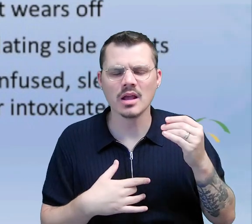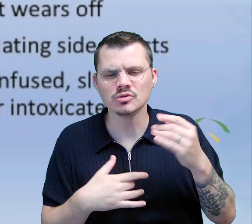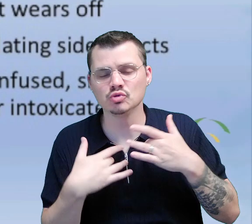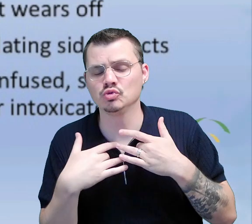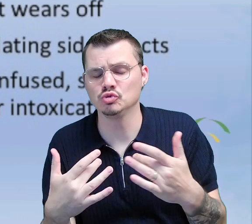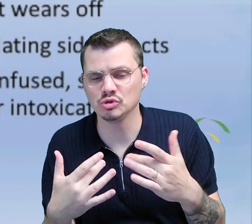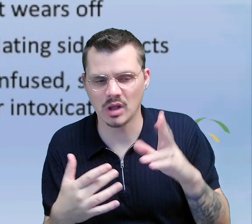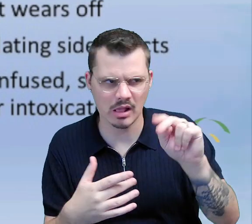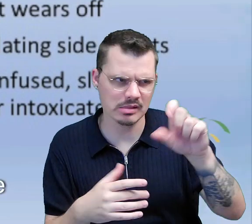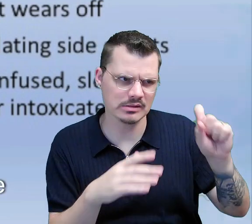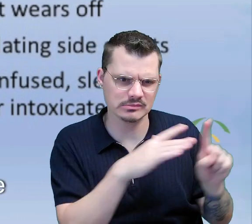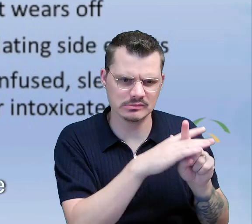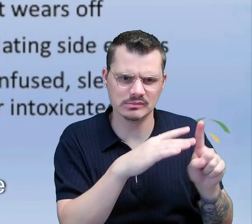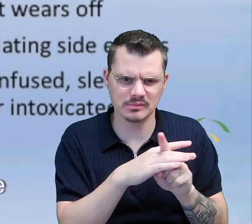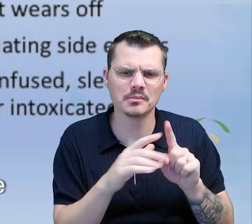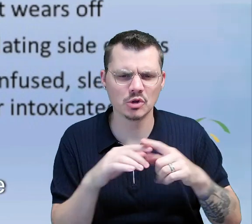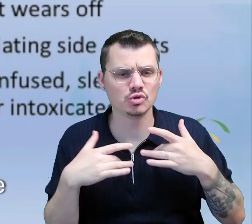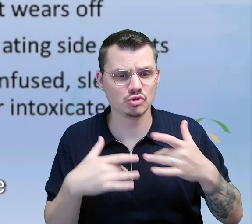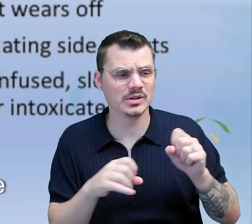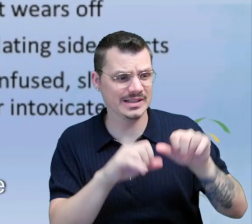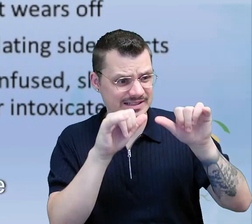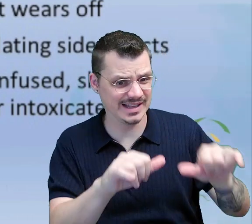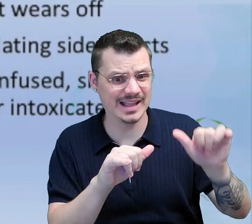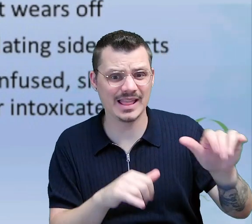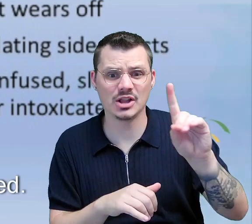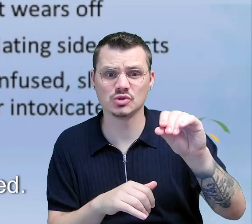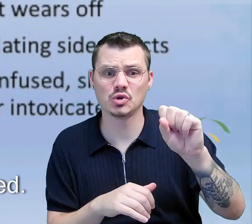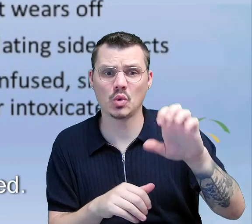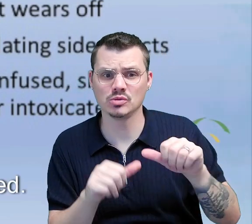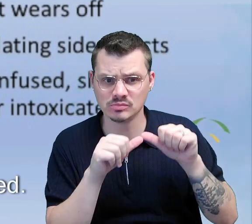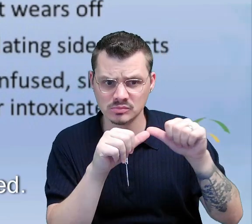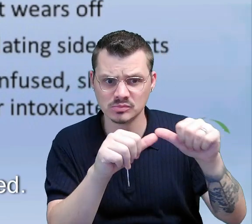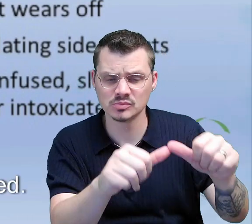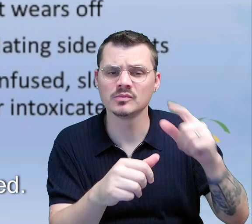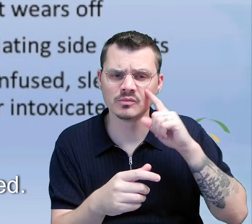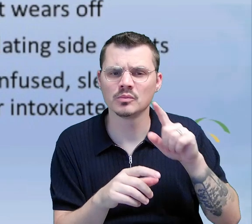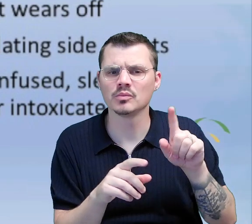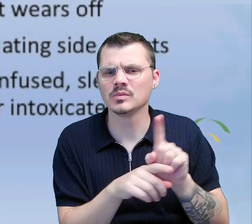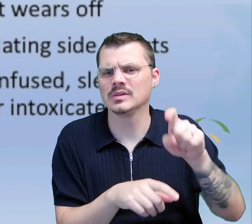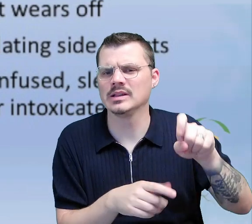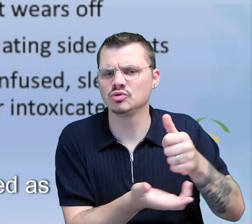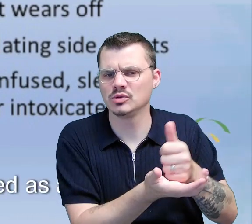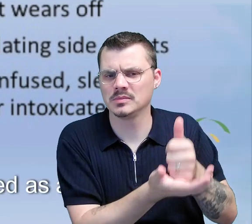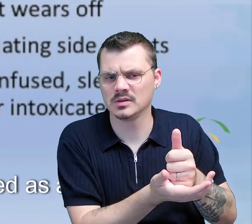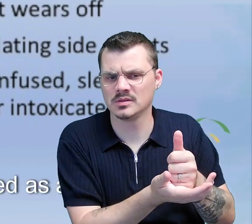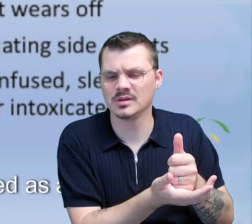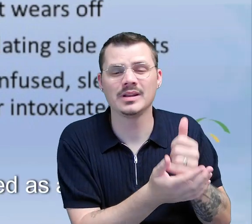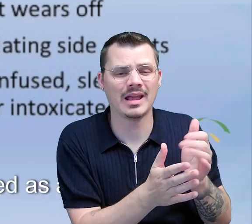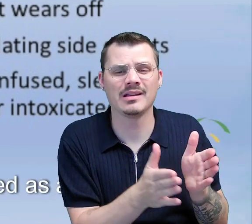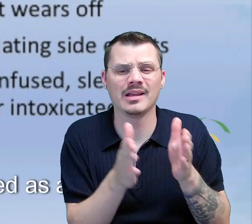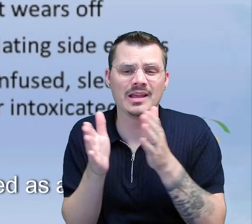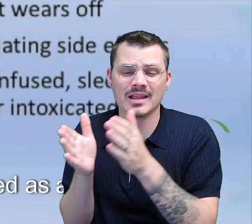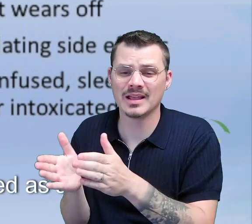other complications, they can usually stay on that dose for as long as they need to be treated. Whereas